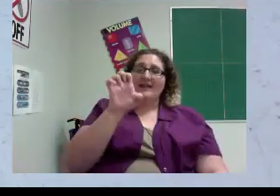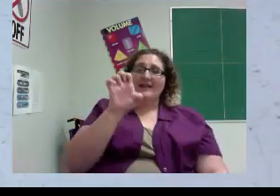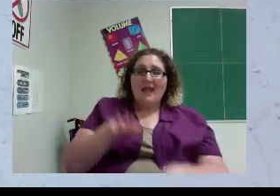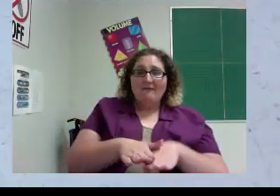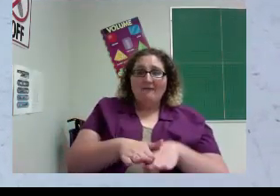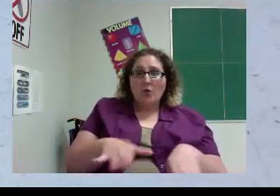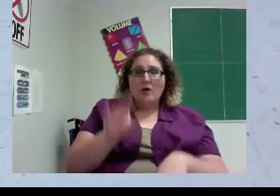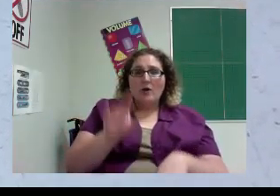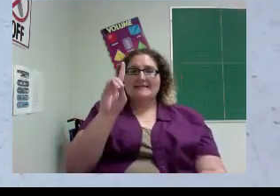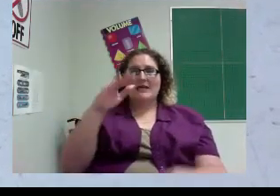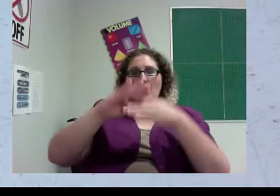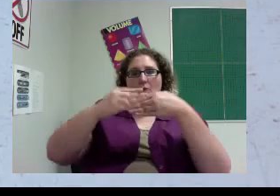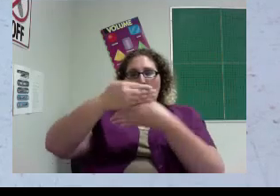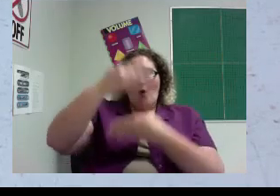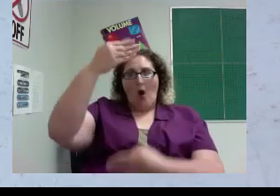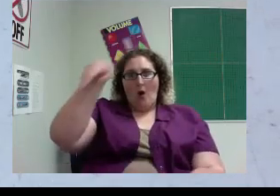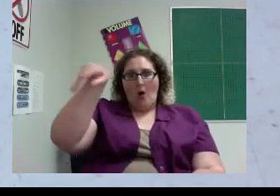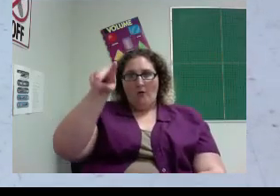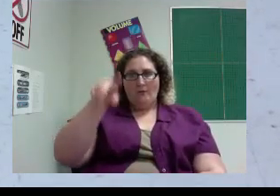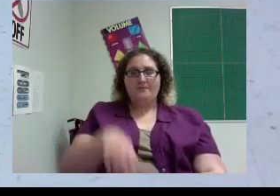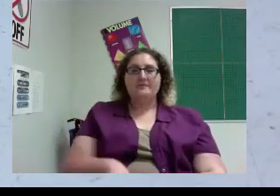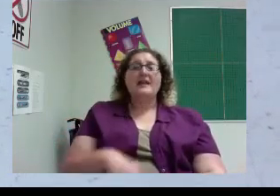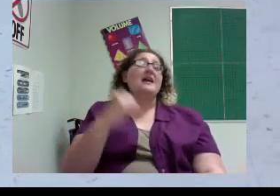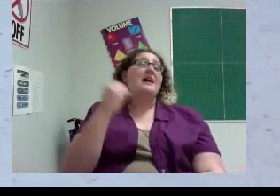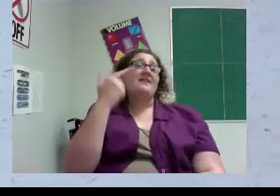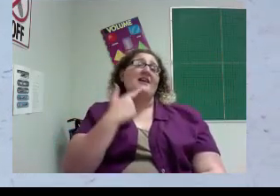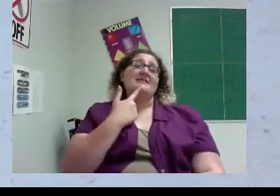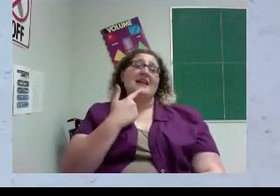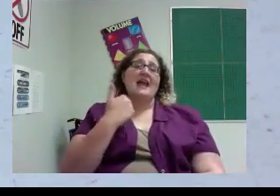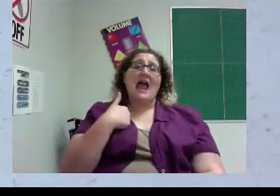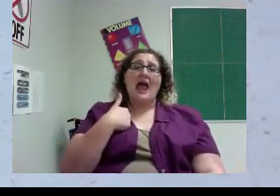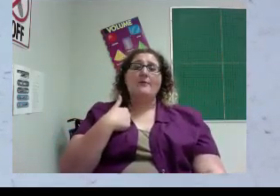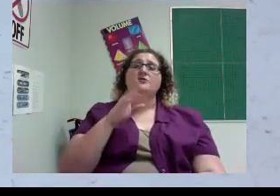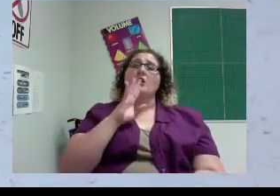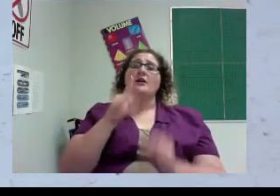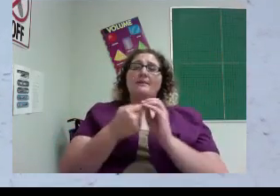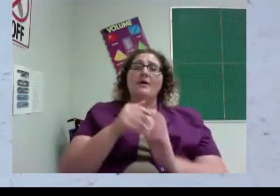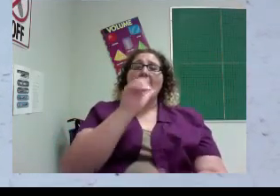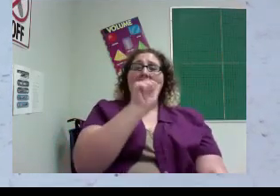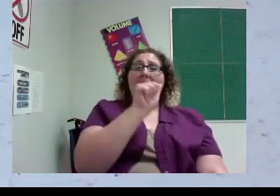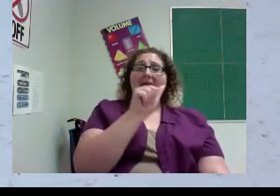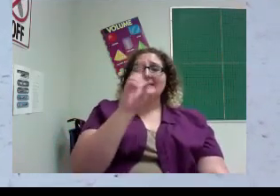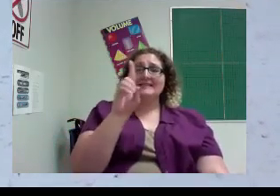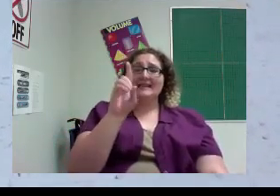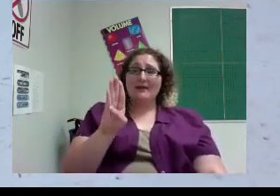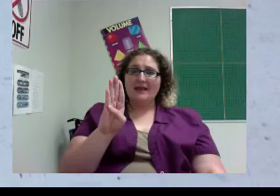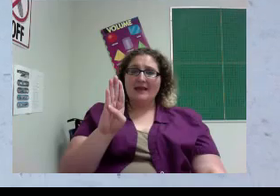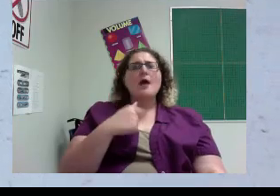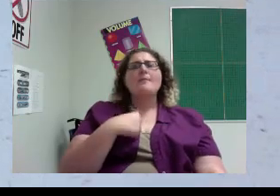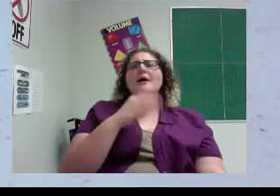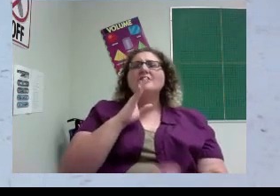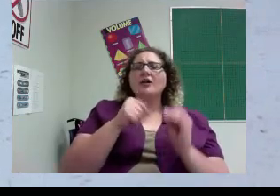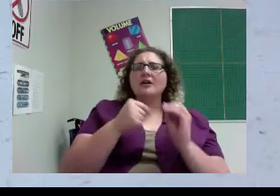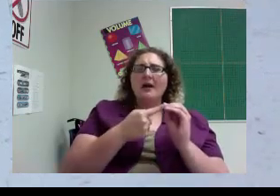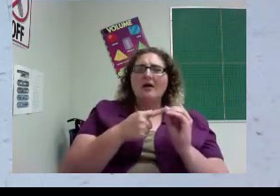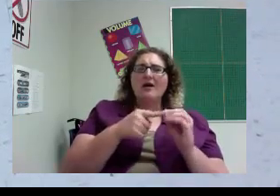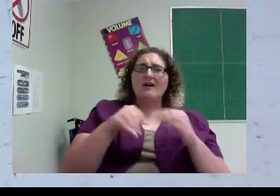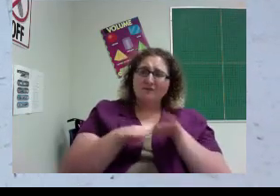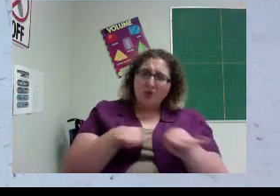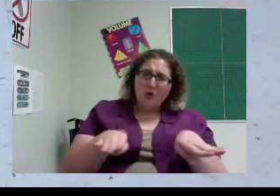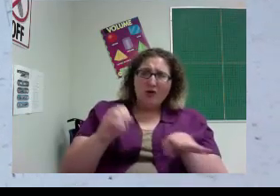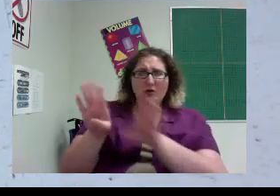Then we have point E on the floor and point D on the wall. Now, if I said I was talking about point ADB, would you know if I'm